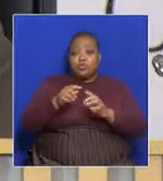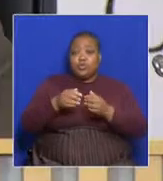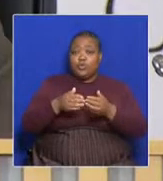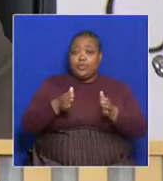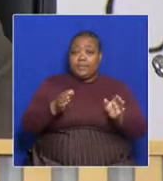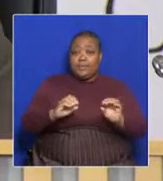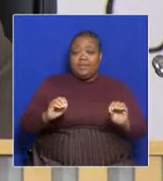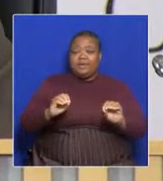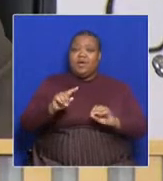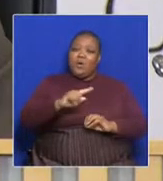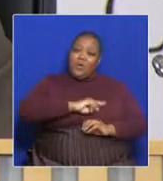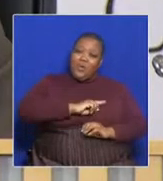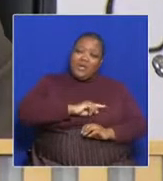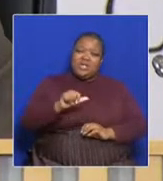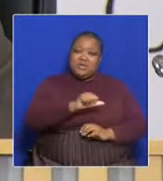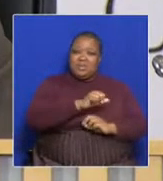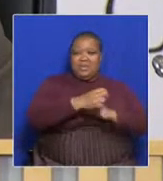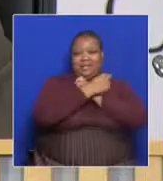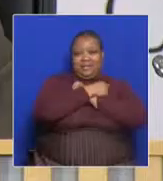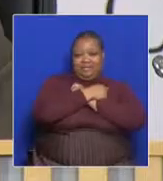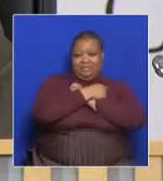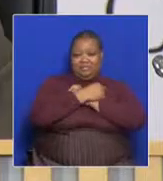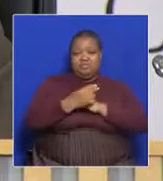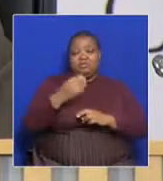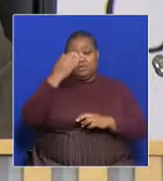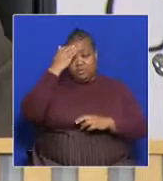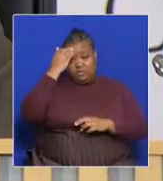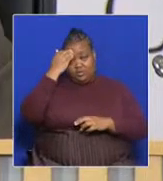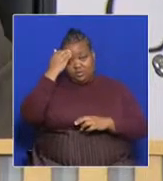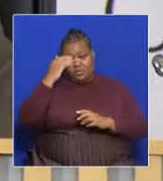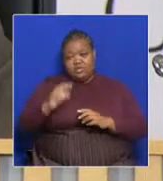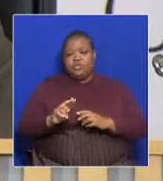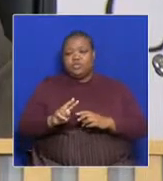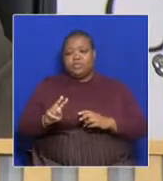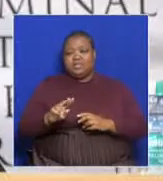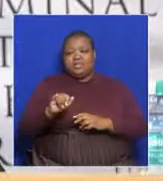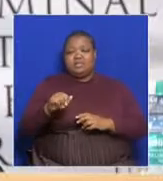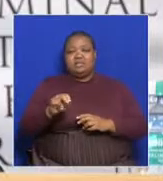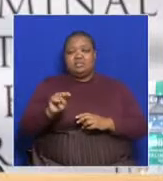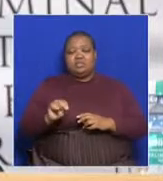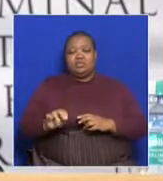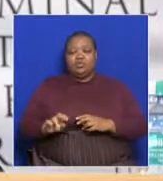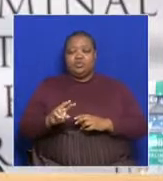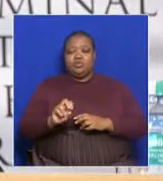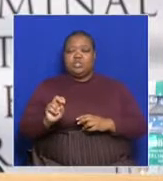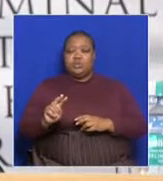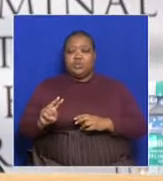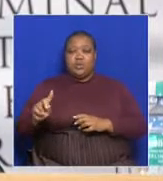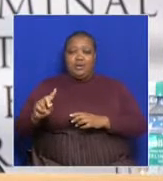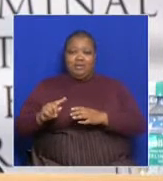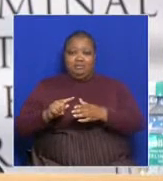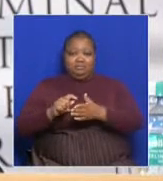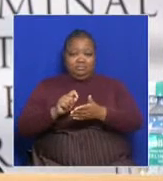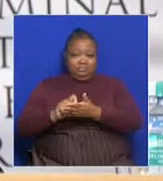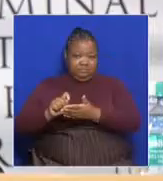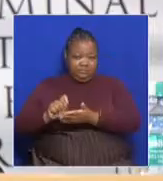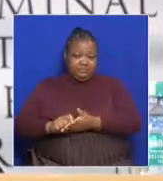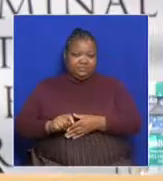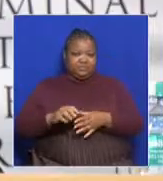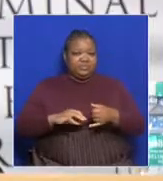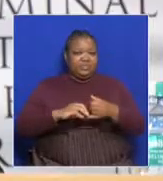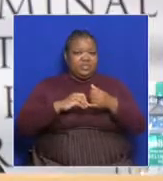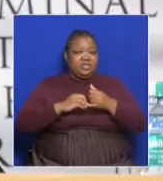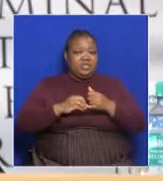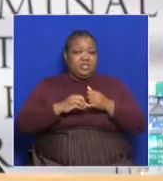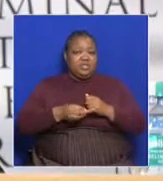Yes. Okay. But we know it came into being on the 22nd of June, 2021. Correct. I'm trying to be most fair and say that